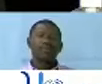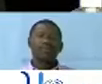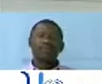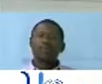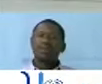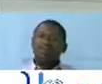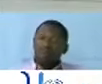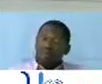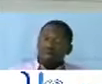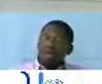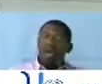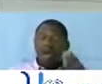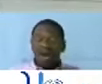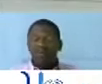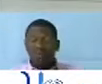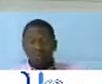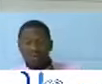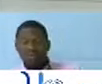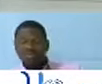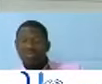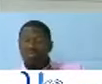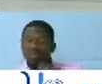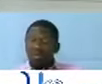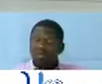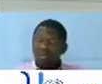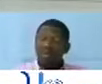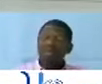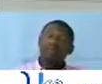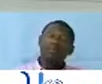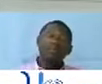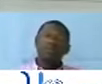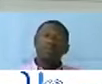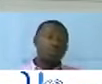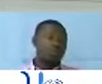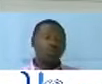We allow him to own the country, to own us, to own our dignity.